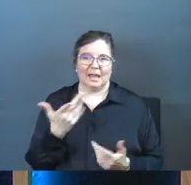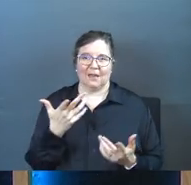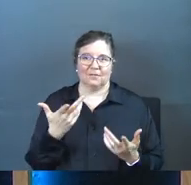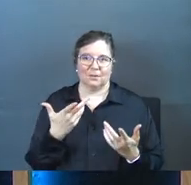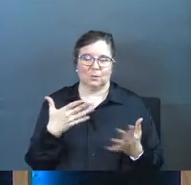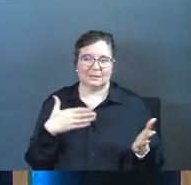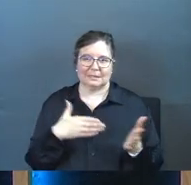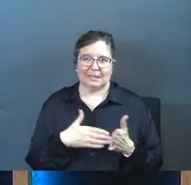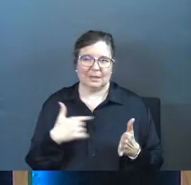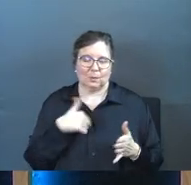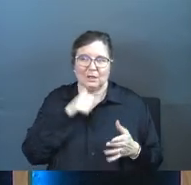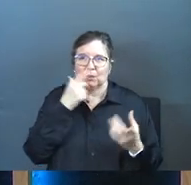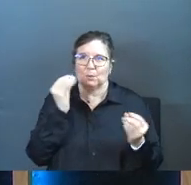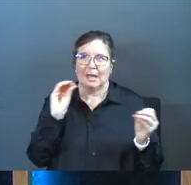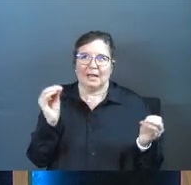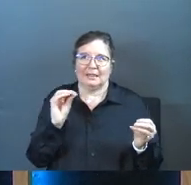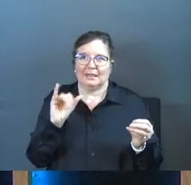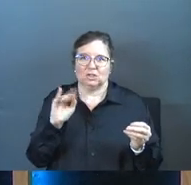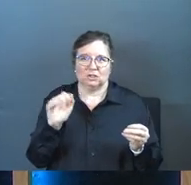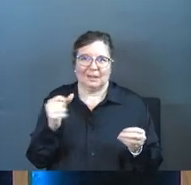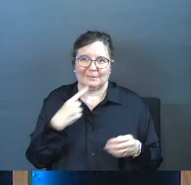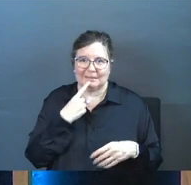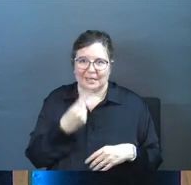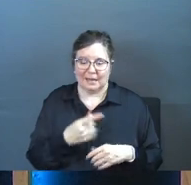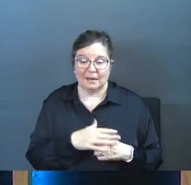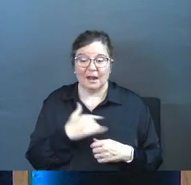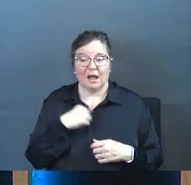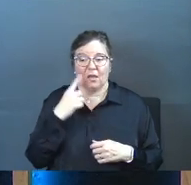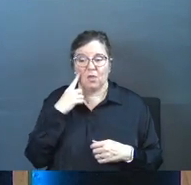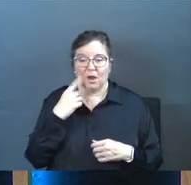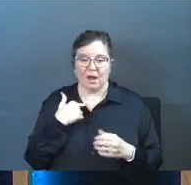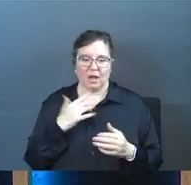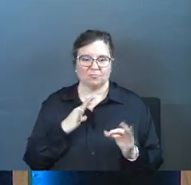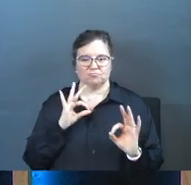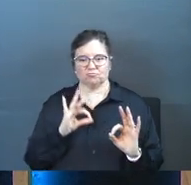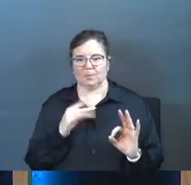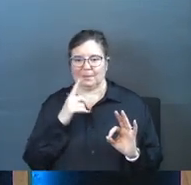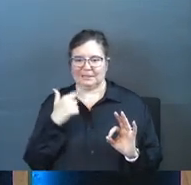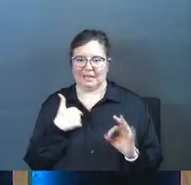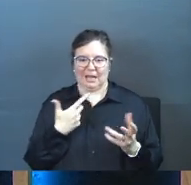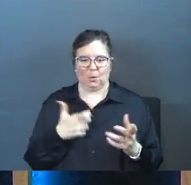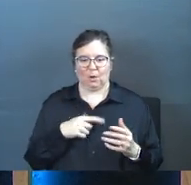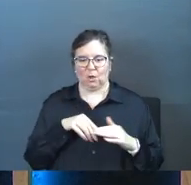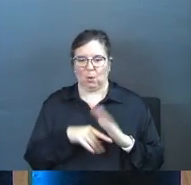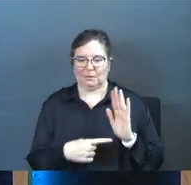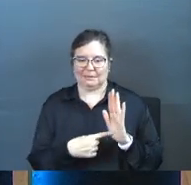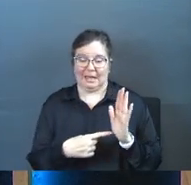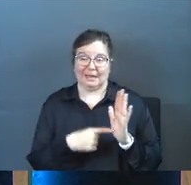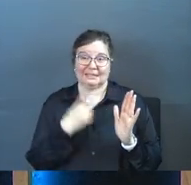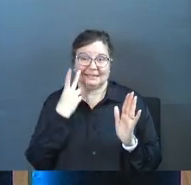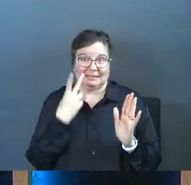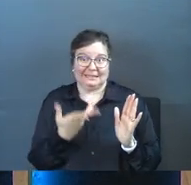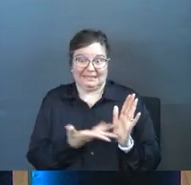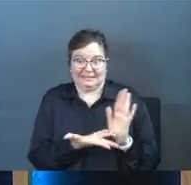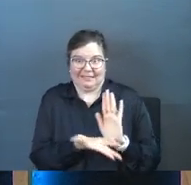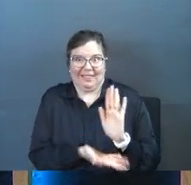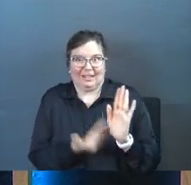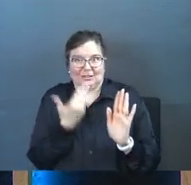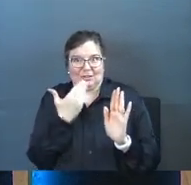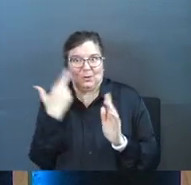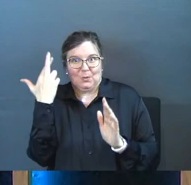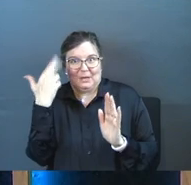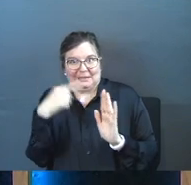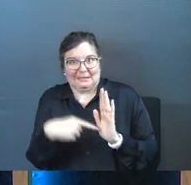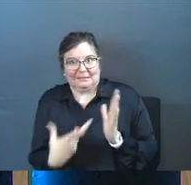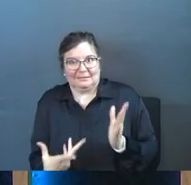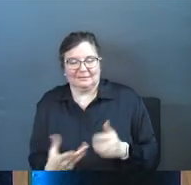Everything worked against us. We didn't do anything James said. And I thought I had the moral high ground because it's like, I don't want to go into debt. See, that's so good.